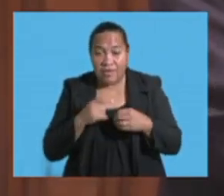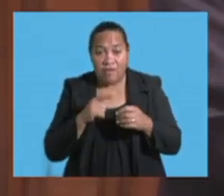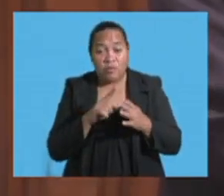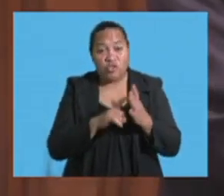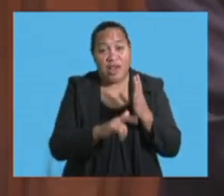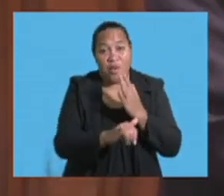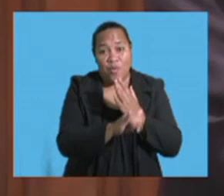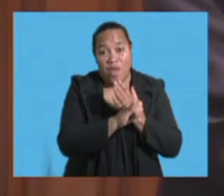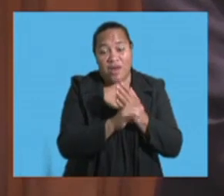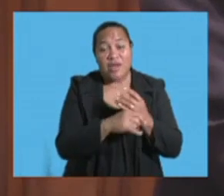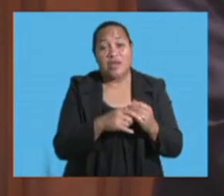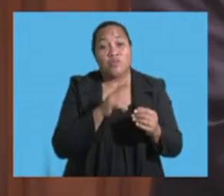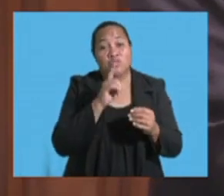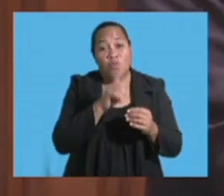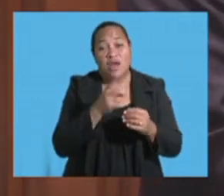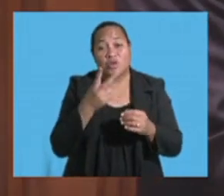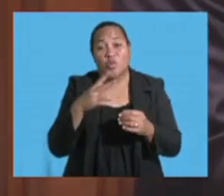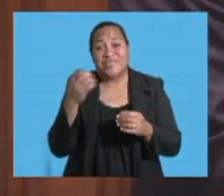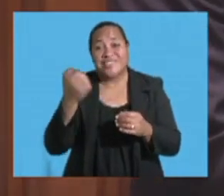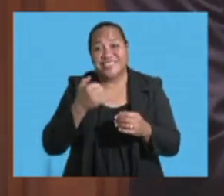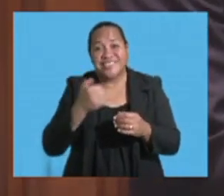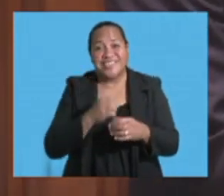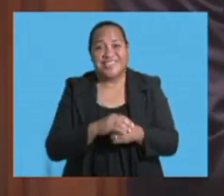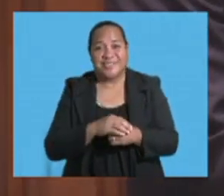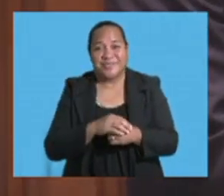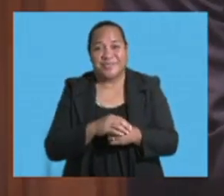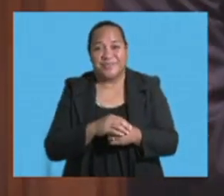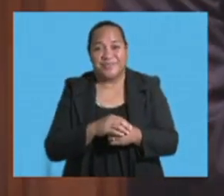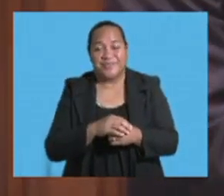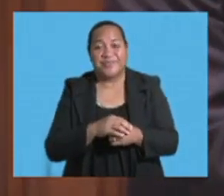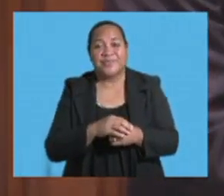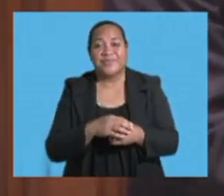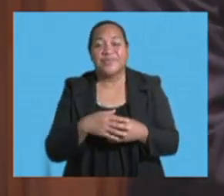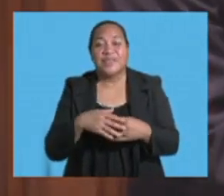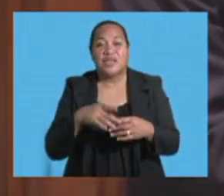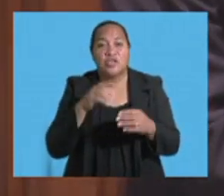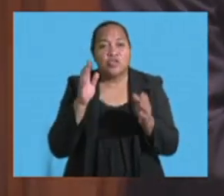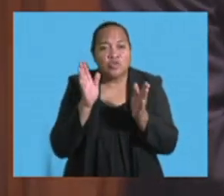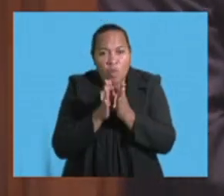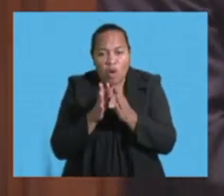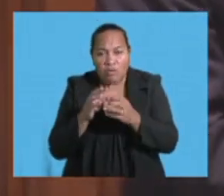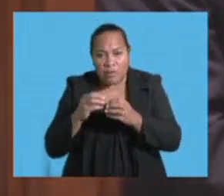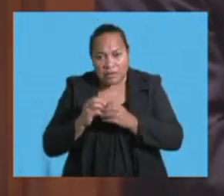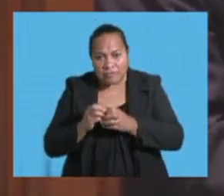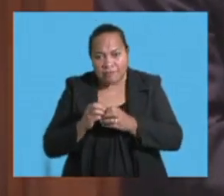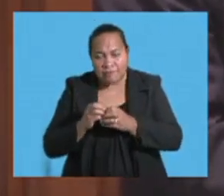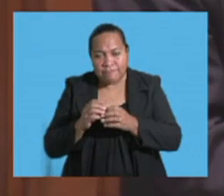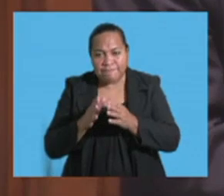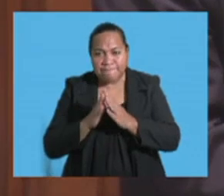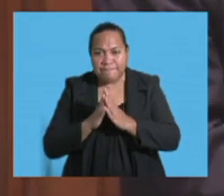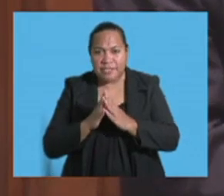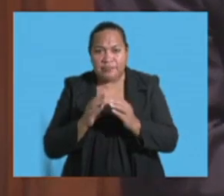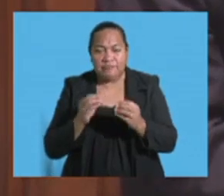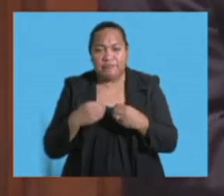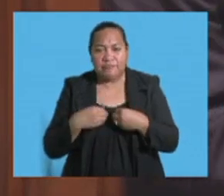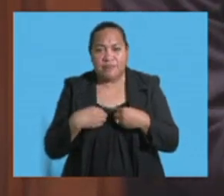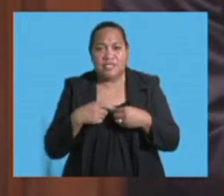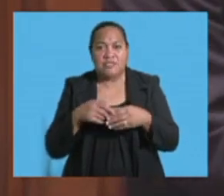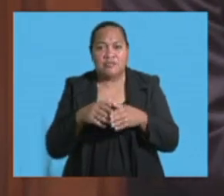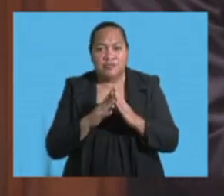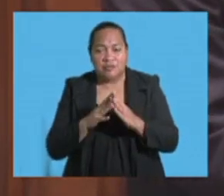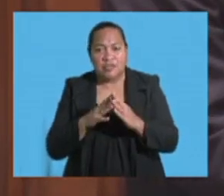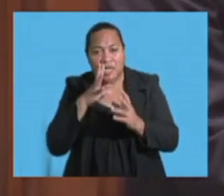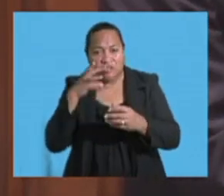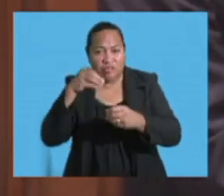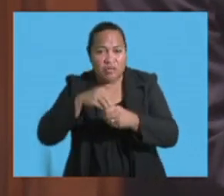January 1, 2016. Small and micro enterprise under Stamp Duties Act include any business with